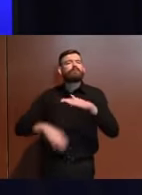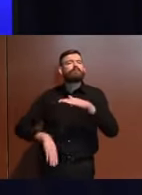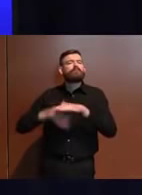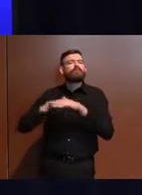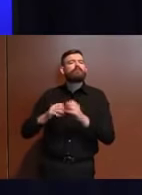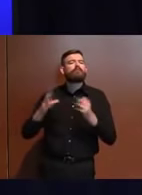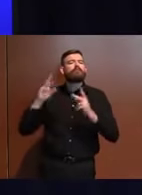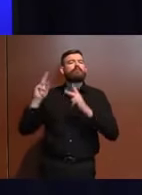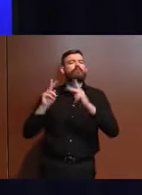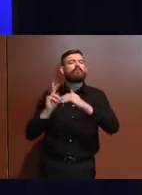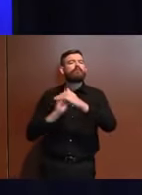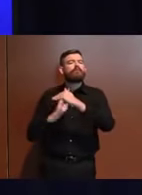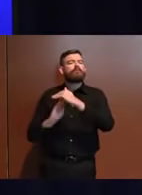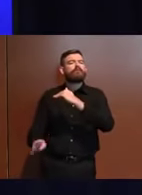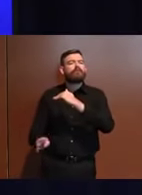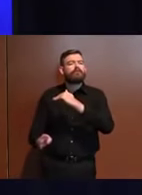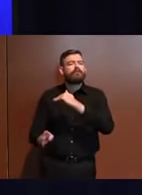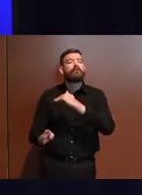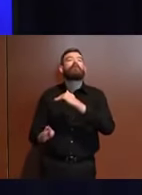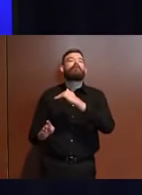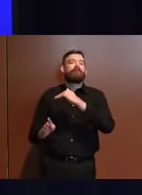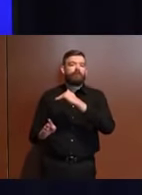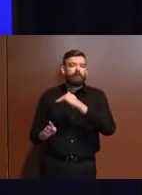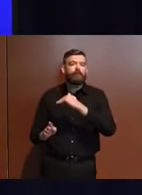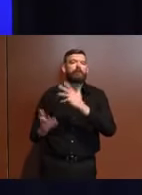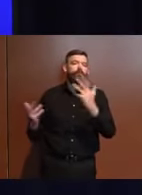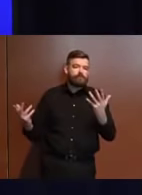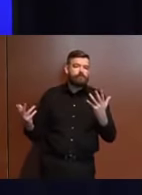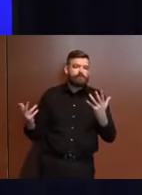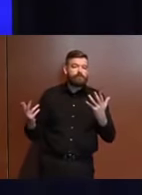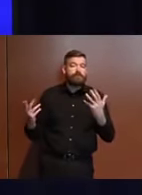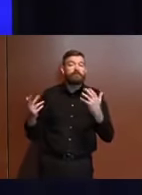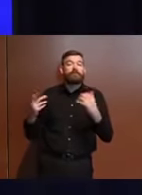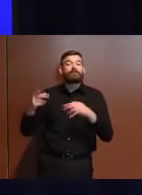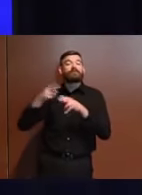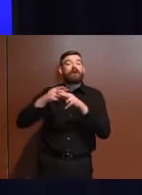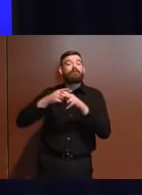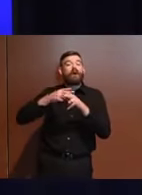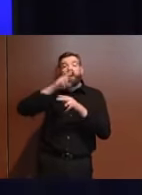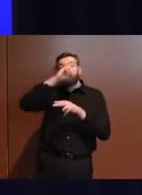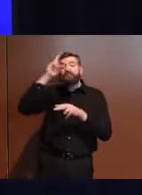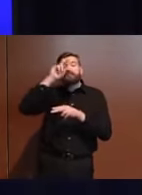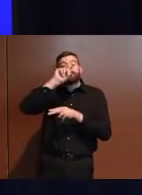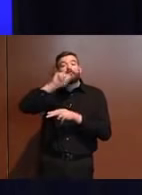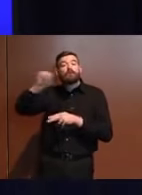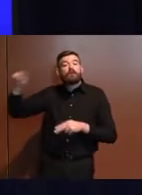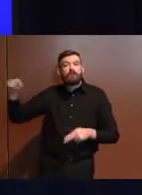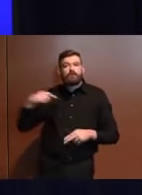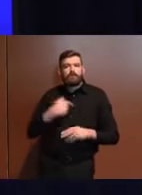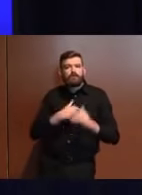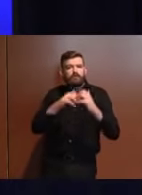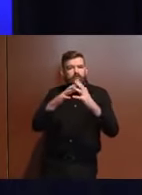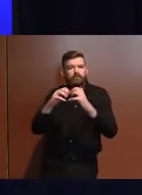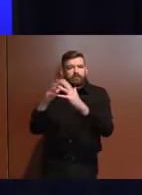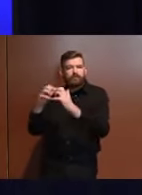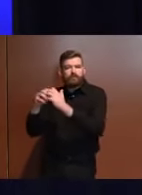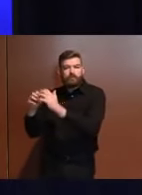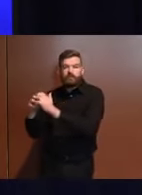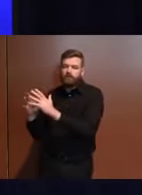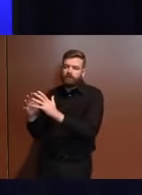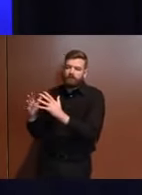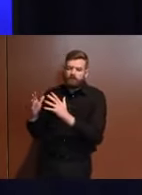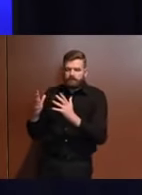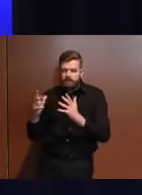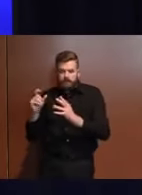that is underway, and again, we use the word in short order. Again, I think within a week